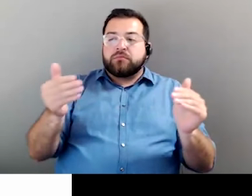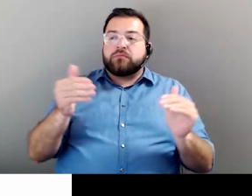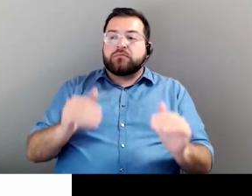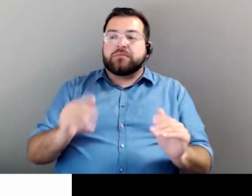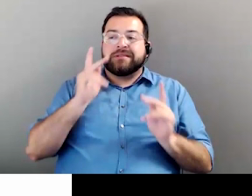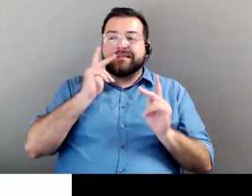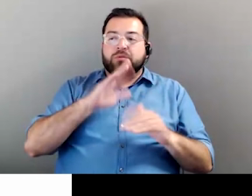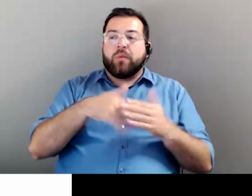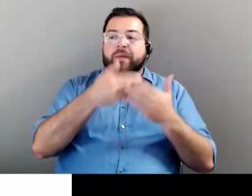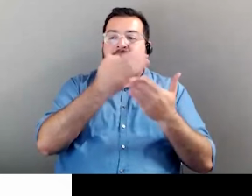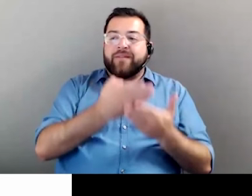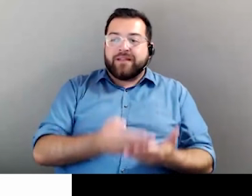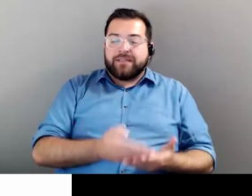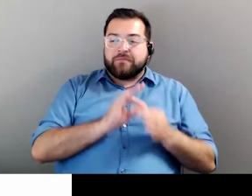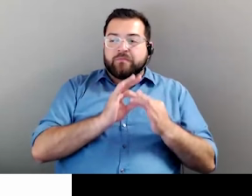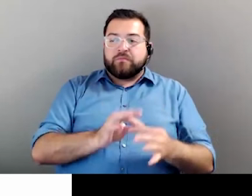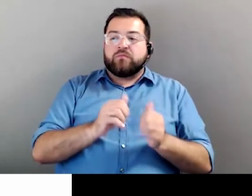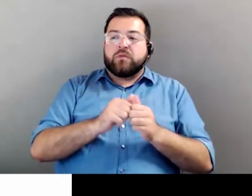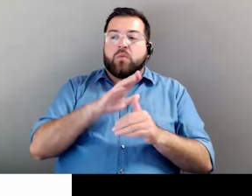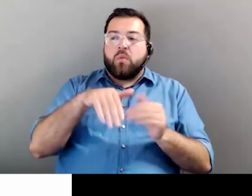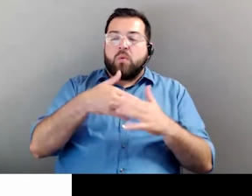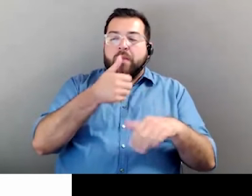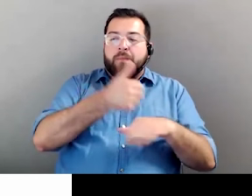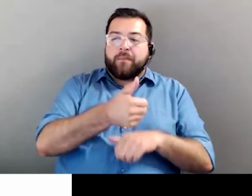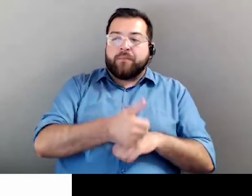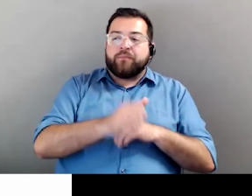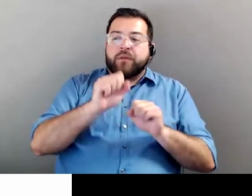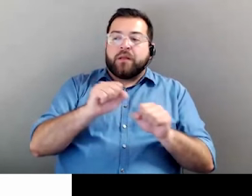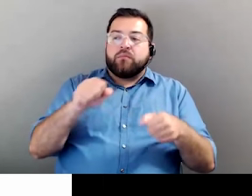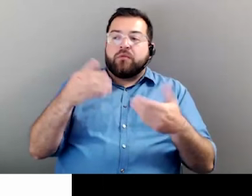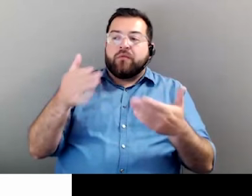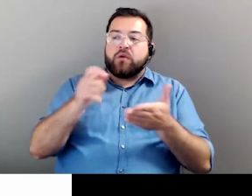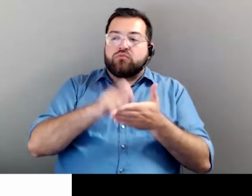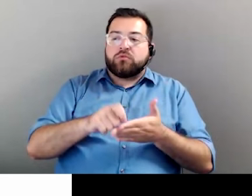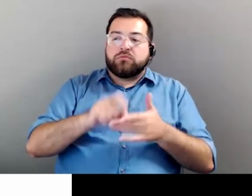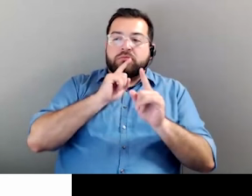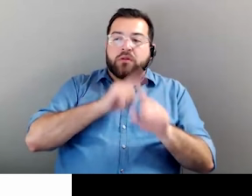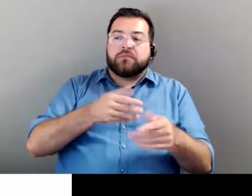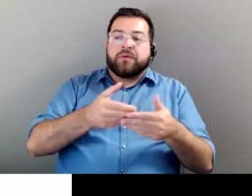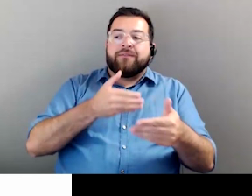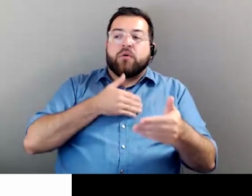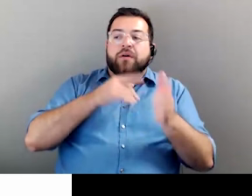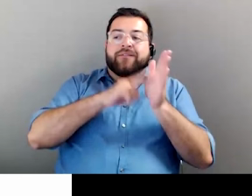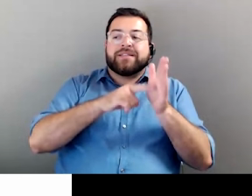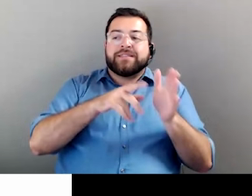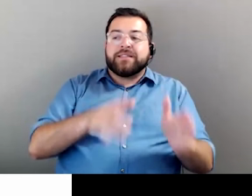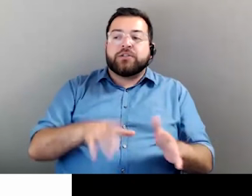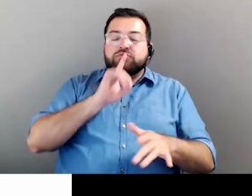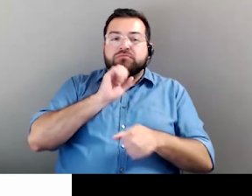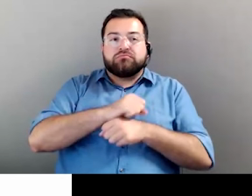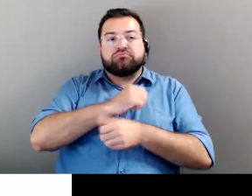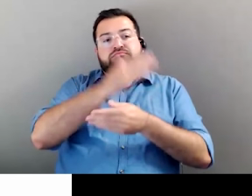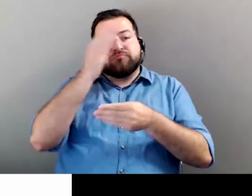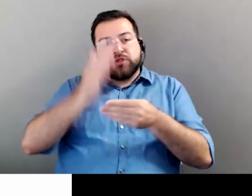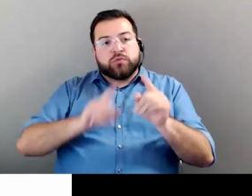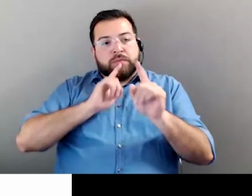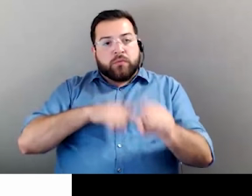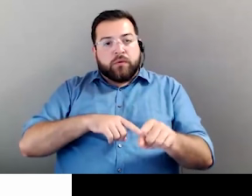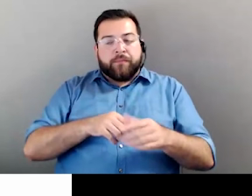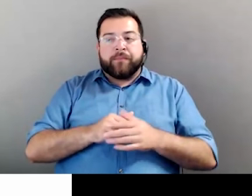the allegations, and provide written responses prior to the investigator finalizing a